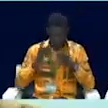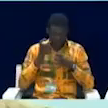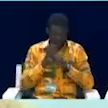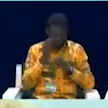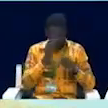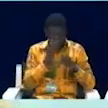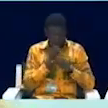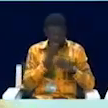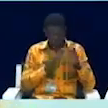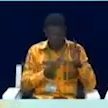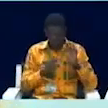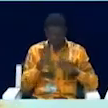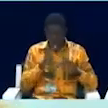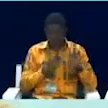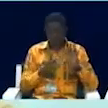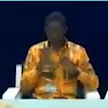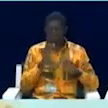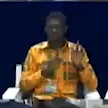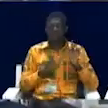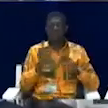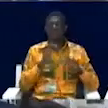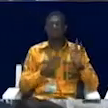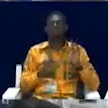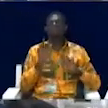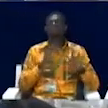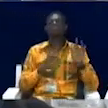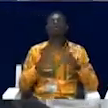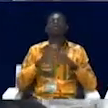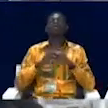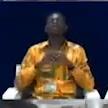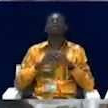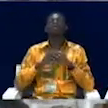dupe wipe mo ri anu gba.